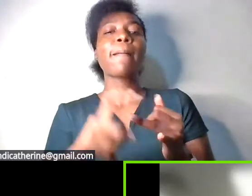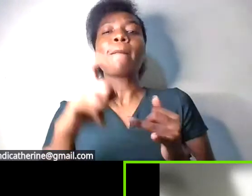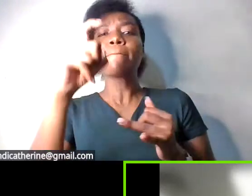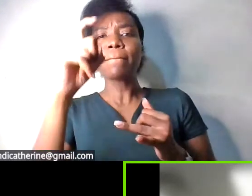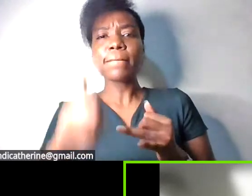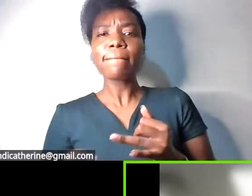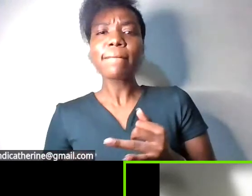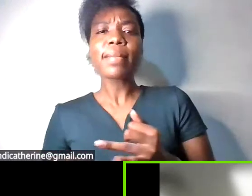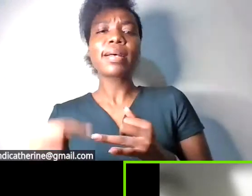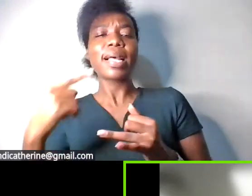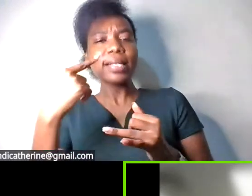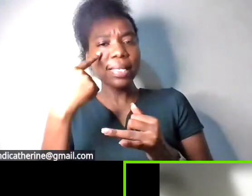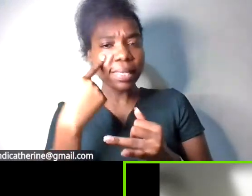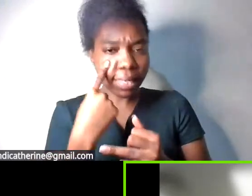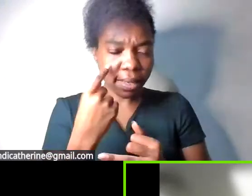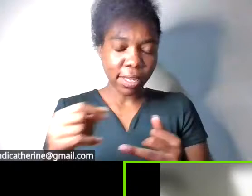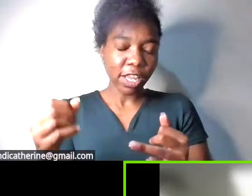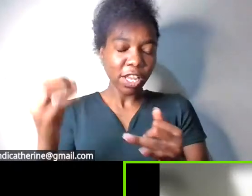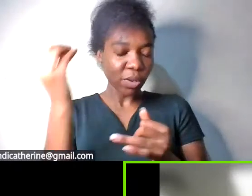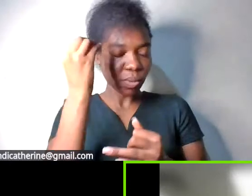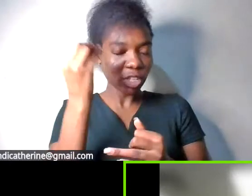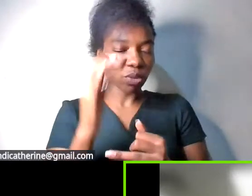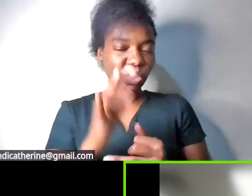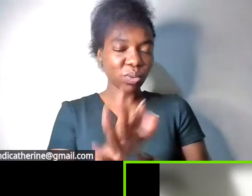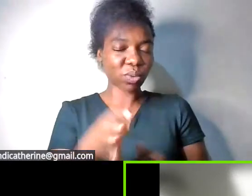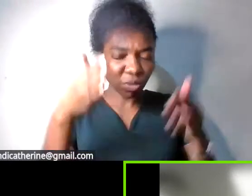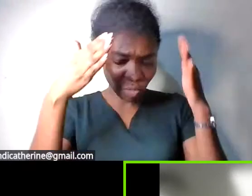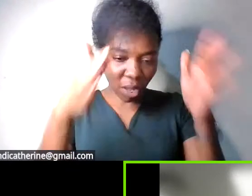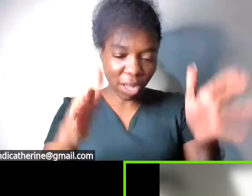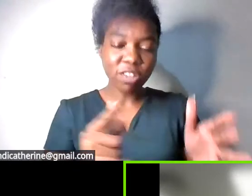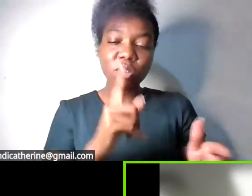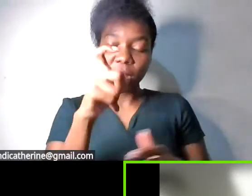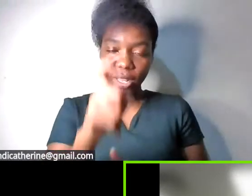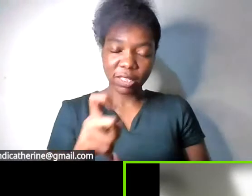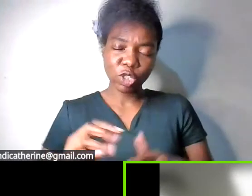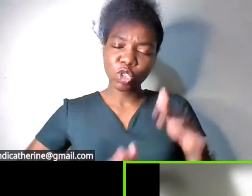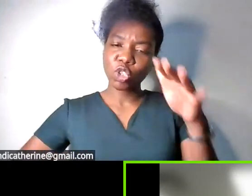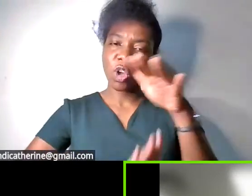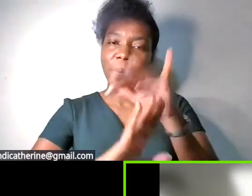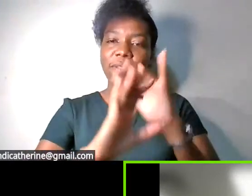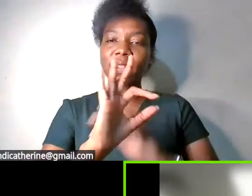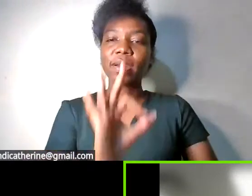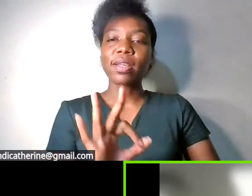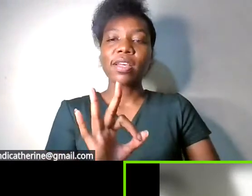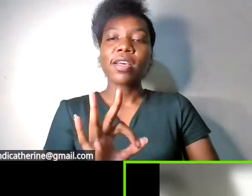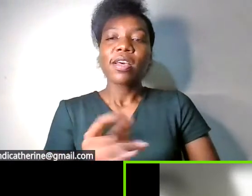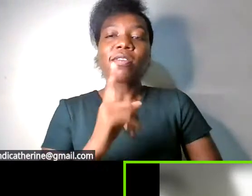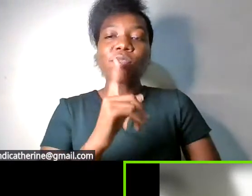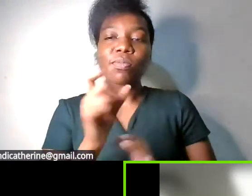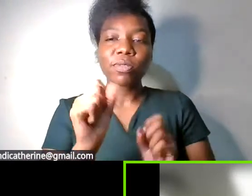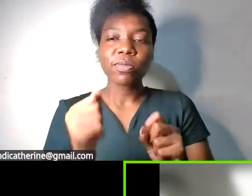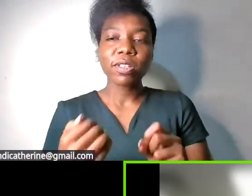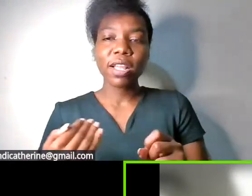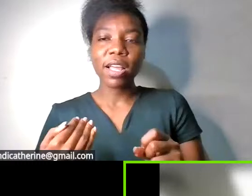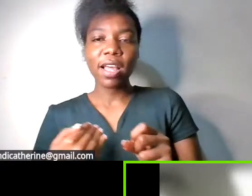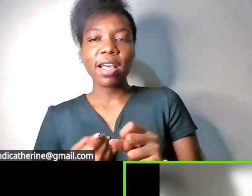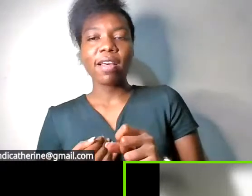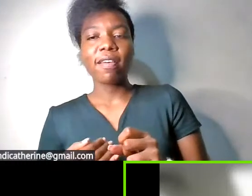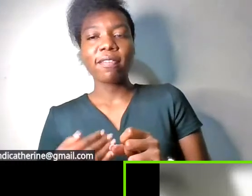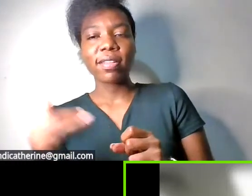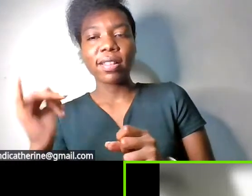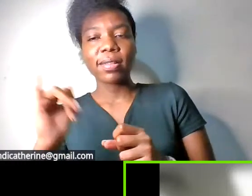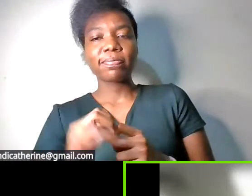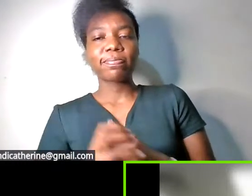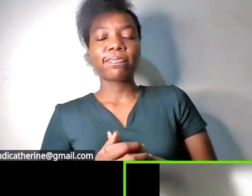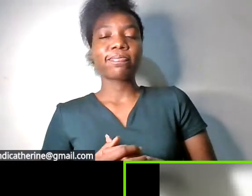Canada is always voted as one of the top 3, right? So again, you're going to get that quality education here from Canada as well.